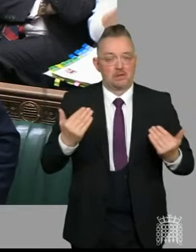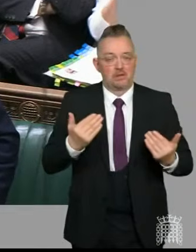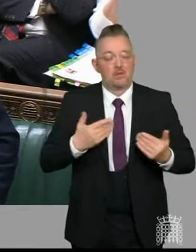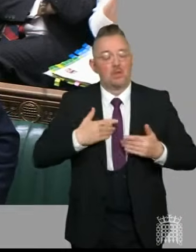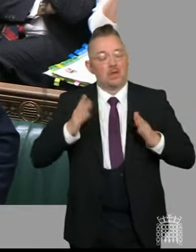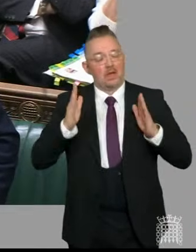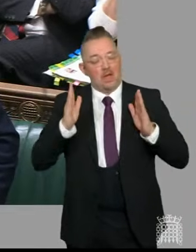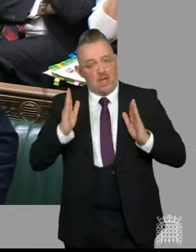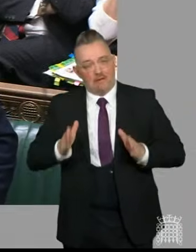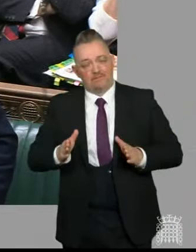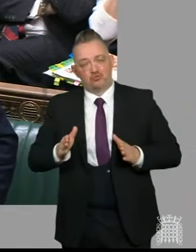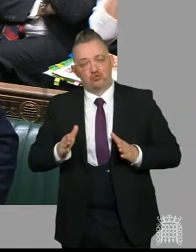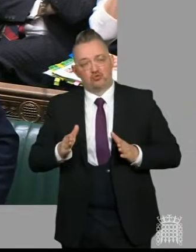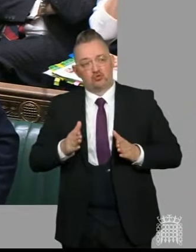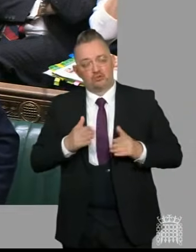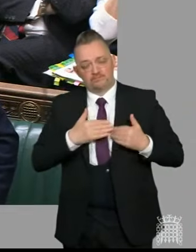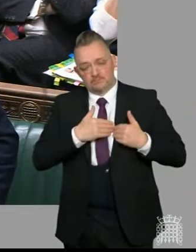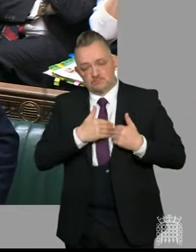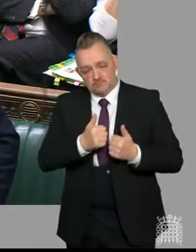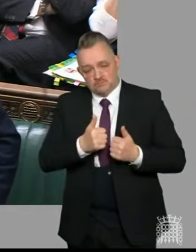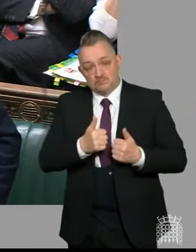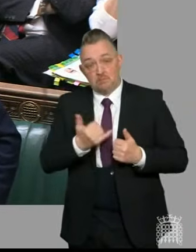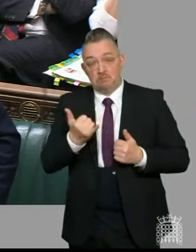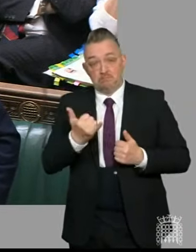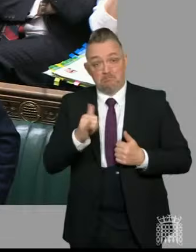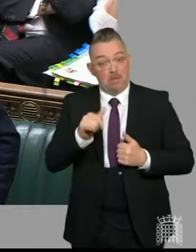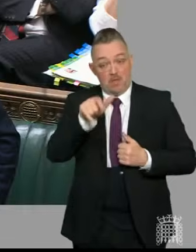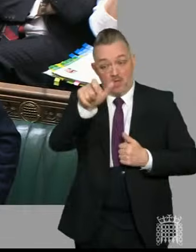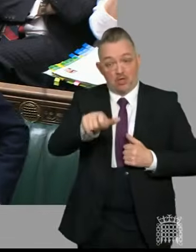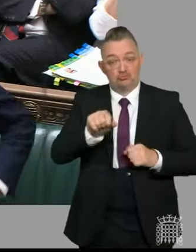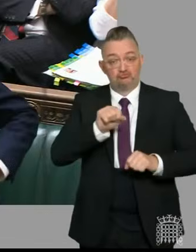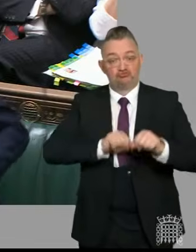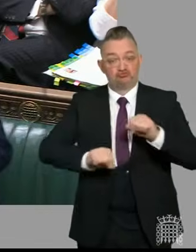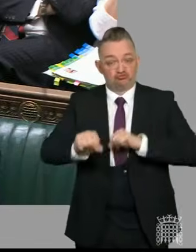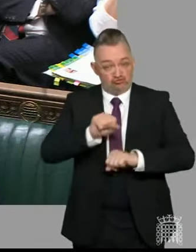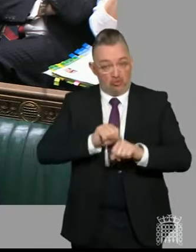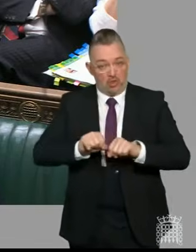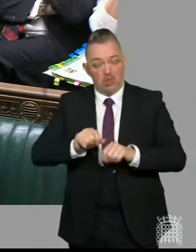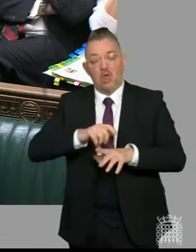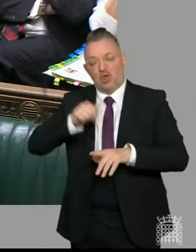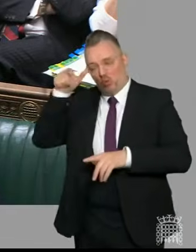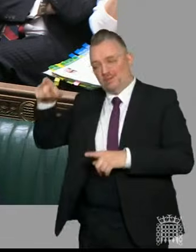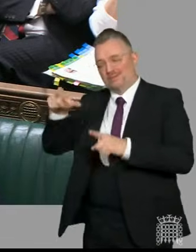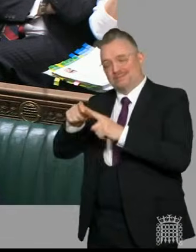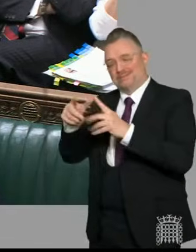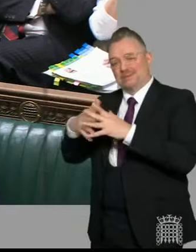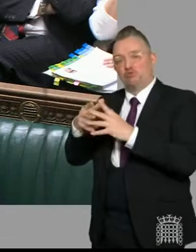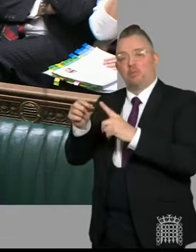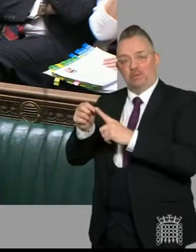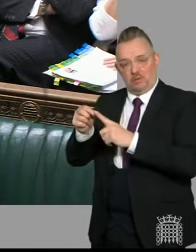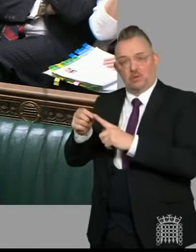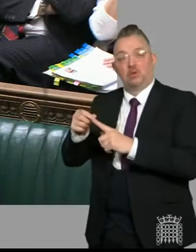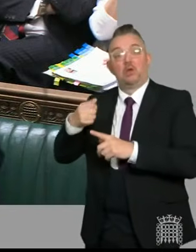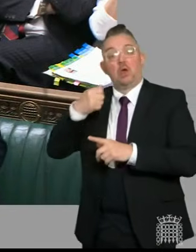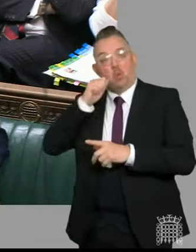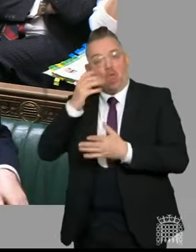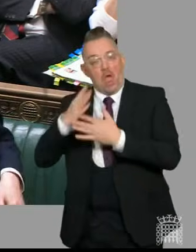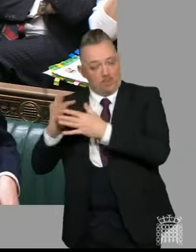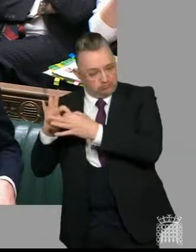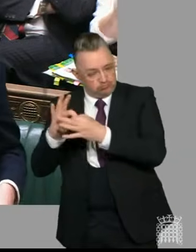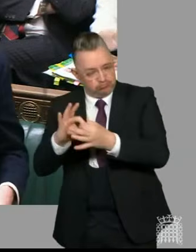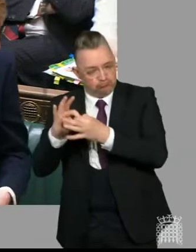to make repayments, I know that the DWP will engage to make sure that they have a sustainable and affordable way to make